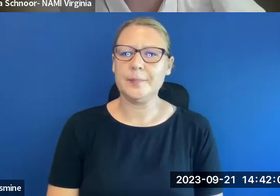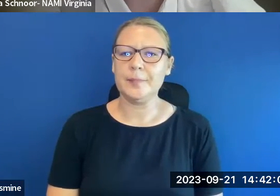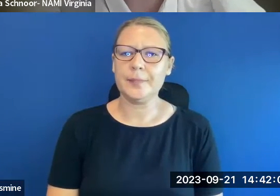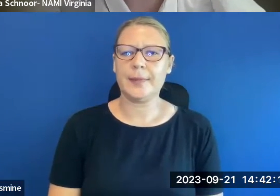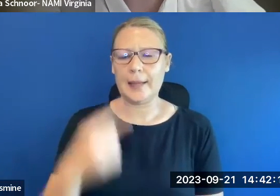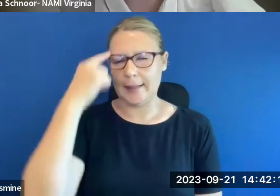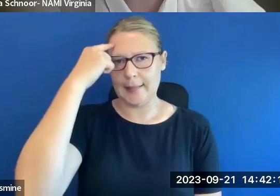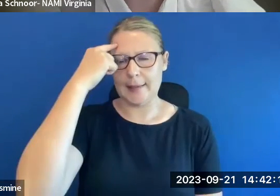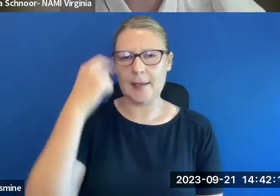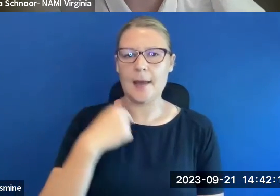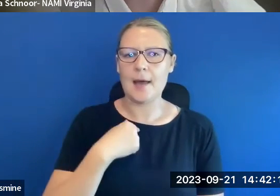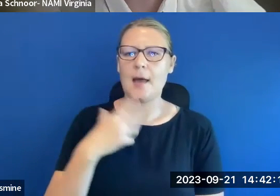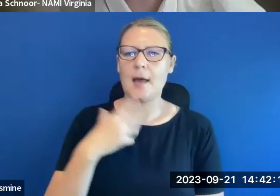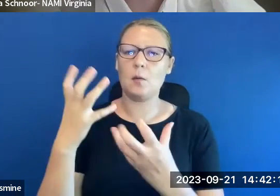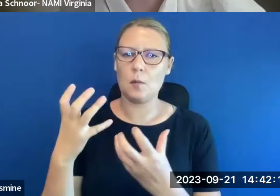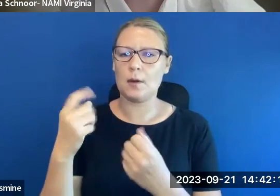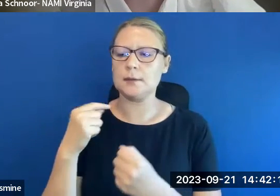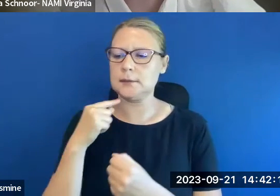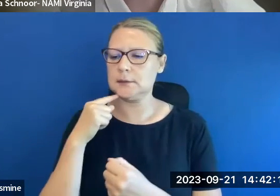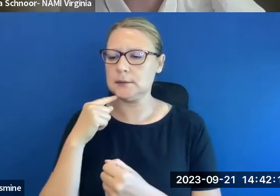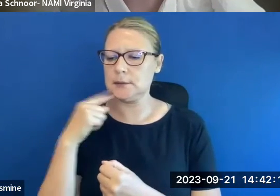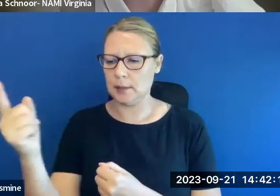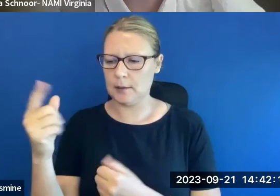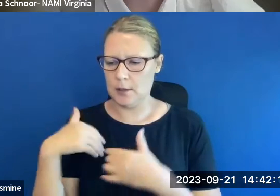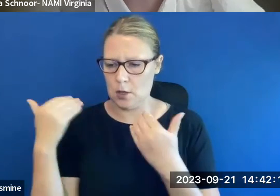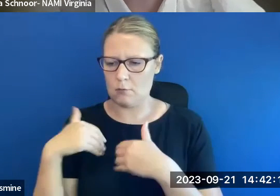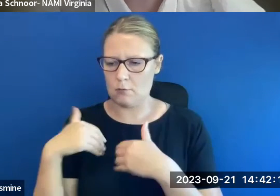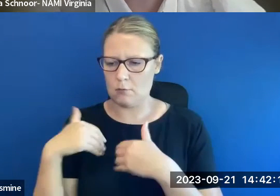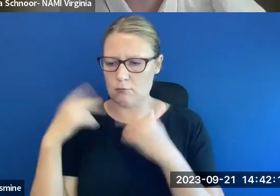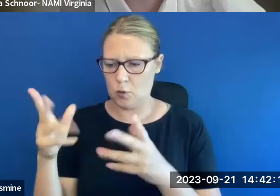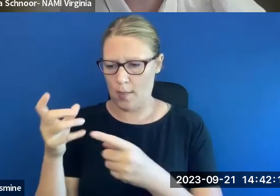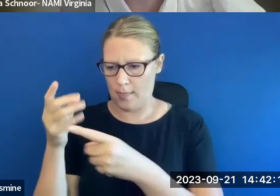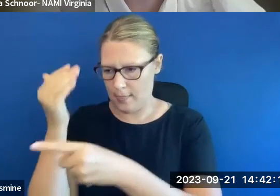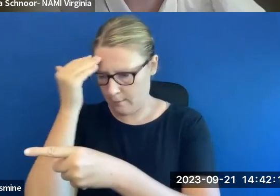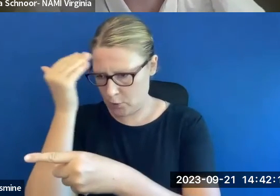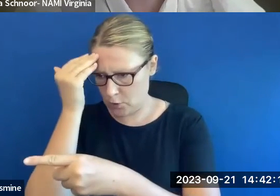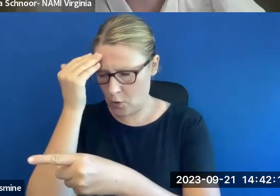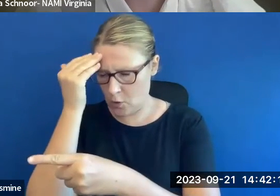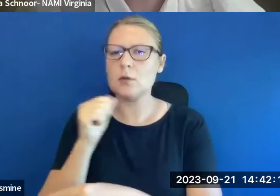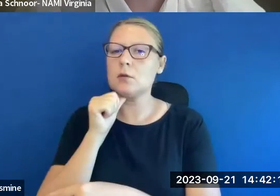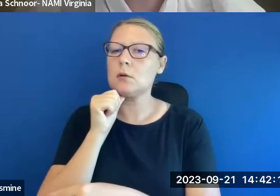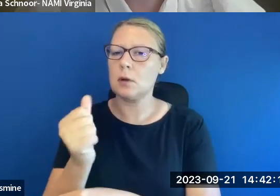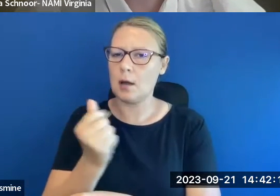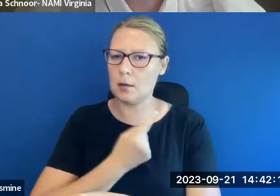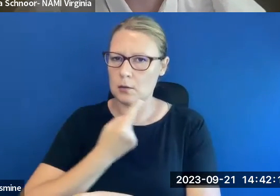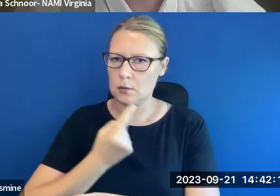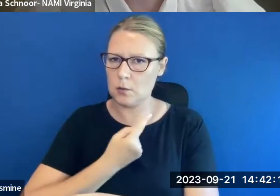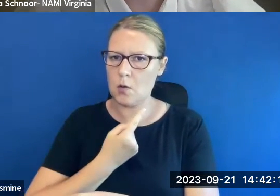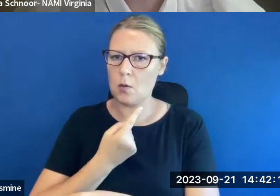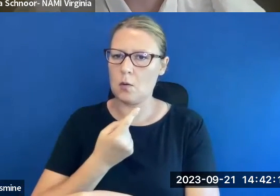I think that I would want a young person to know that they are not alone and that they are cared